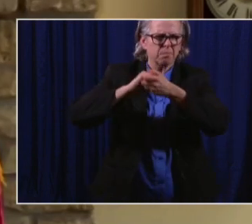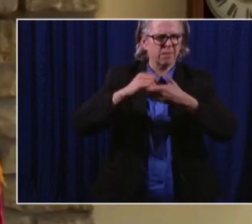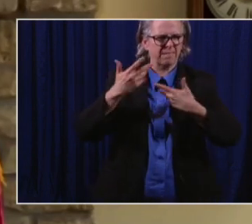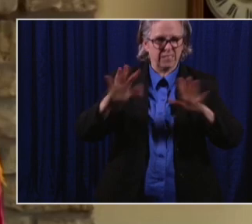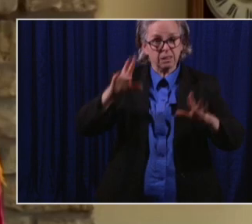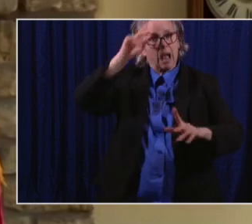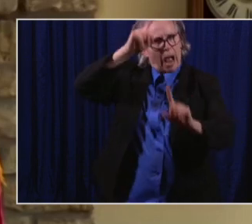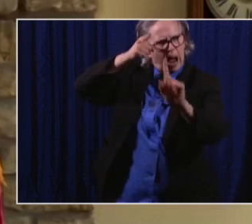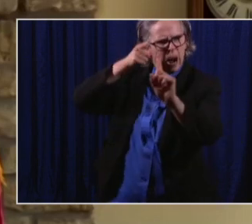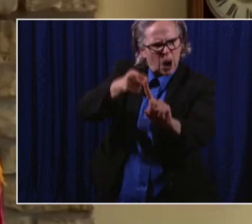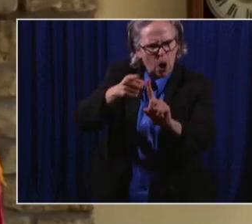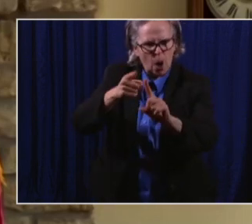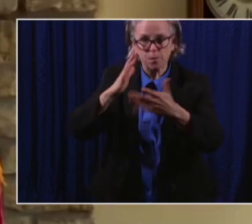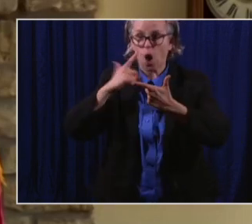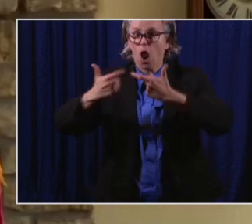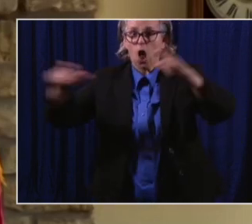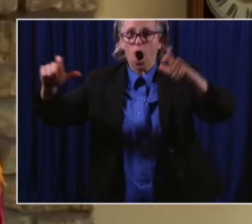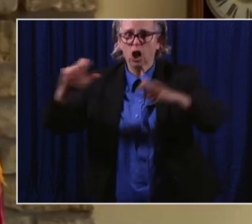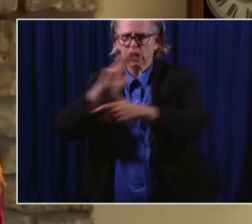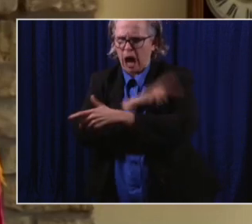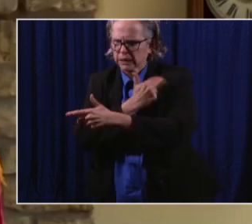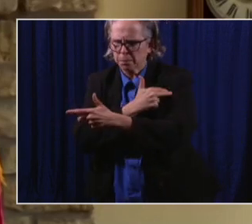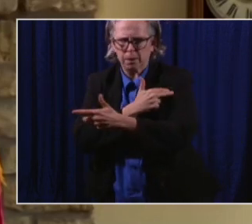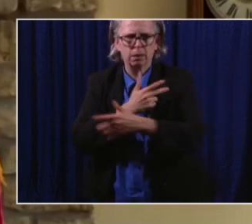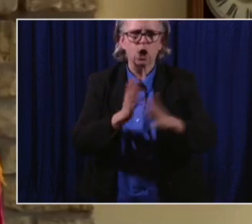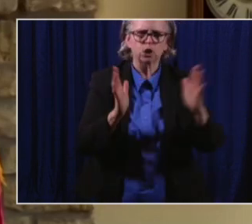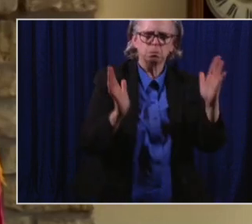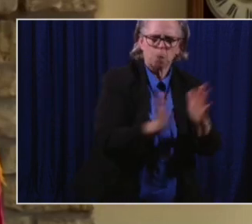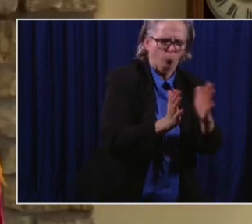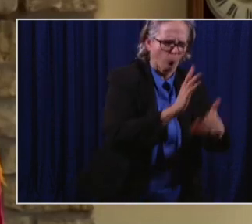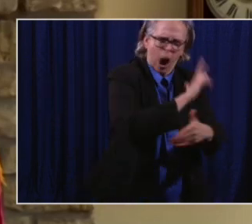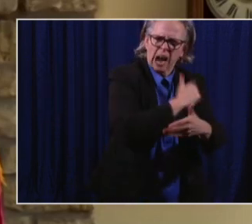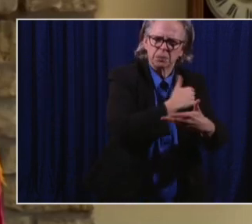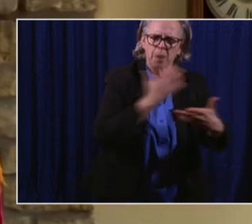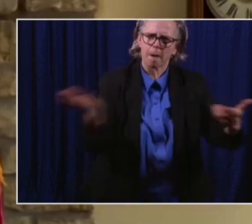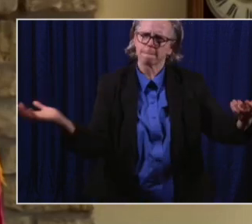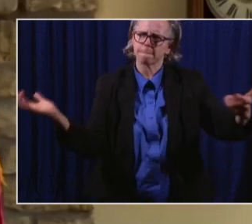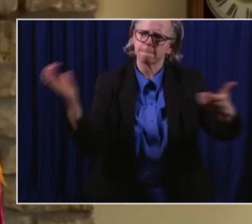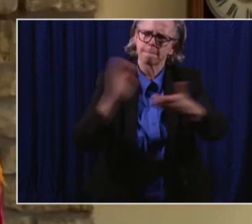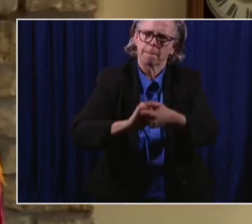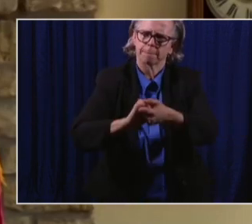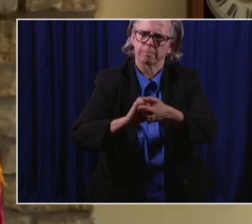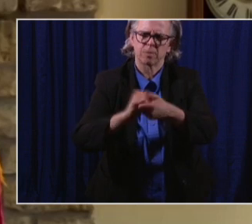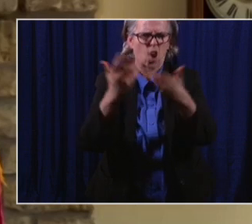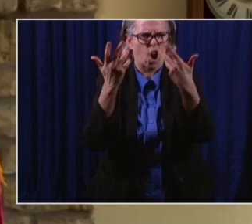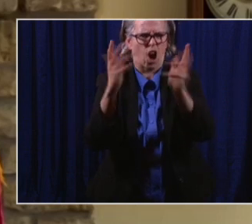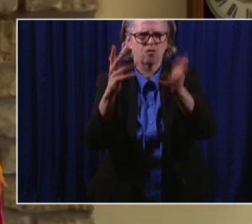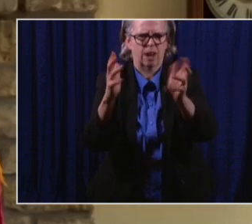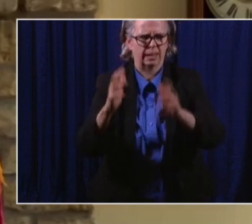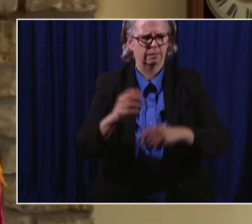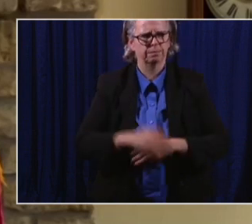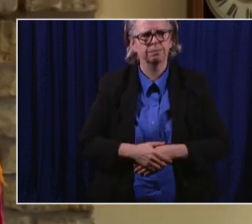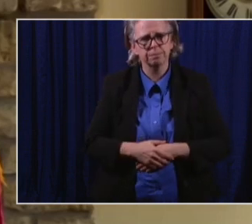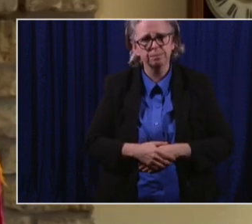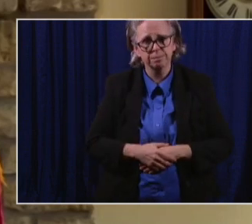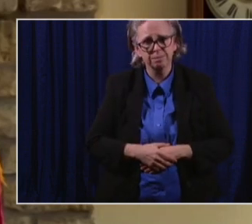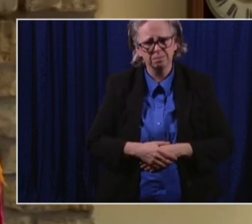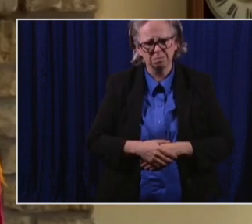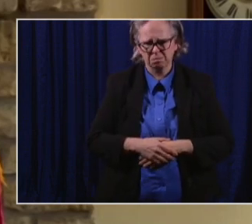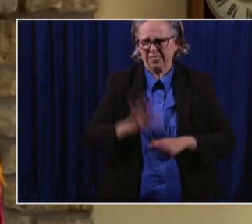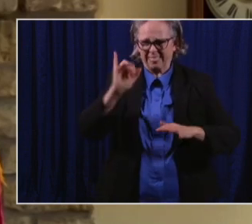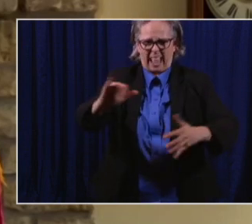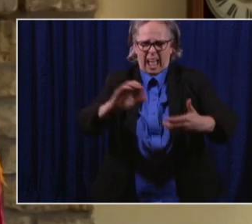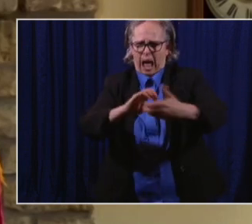more research-oriented institutions with our smaller county hospitals. And there's that relation that